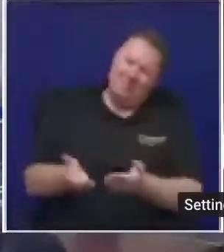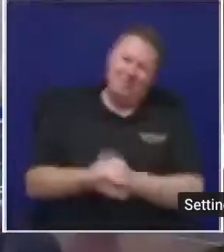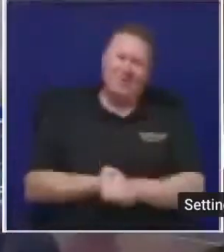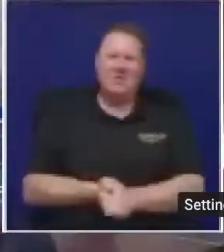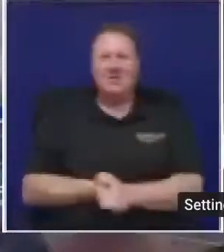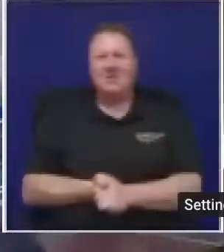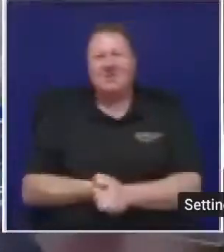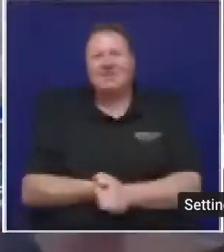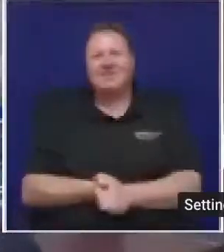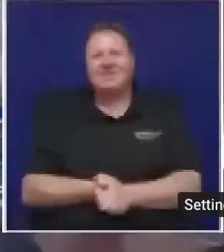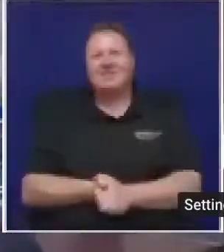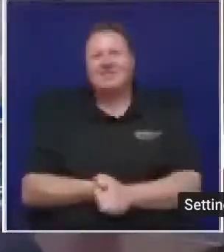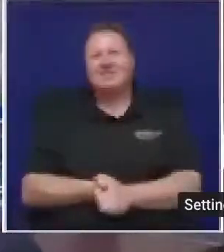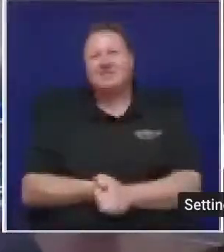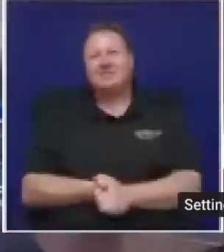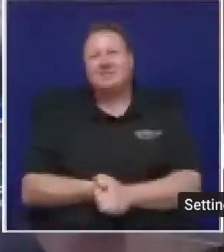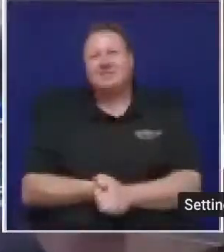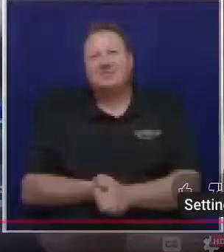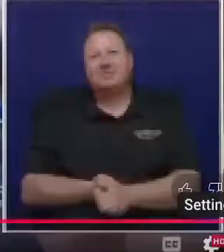Kalimambo.